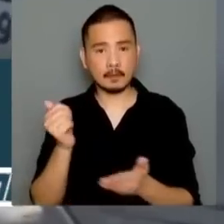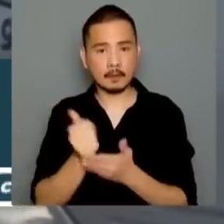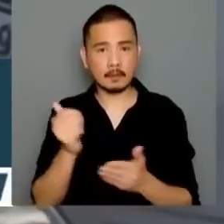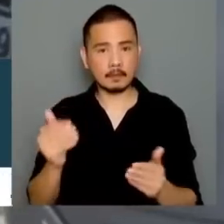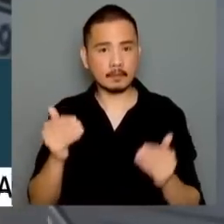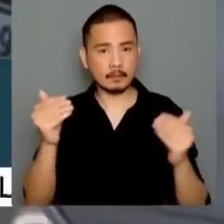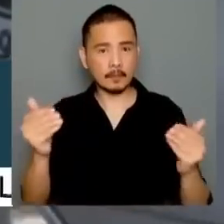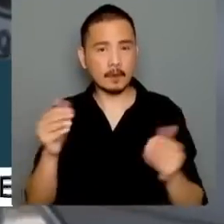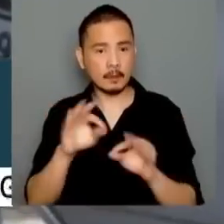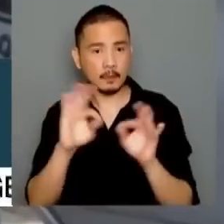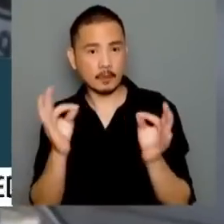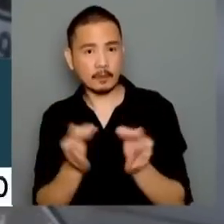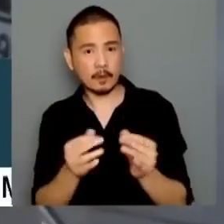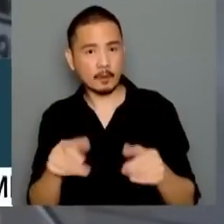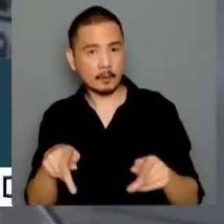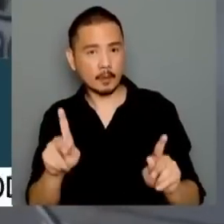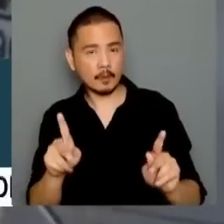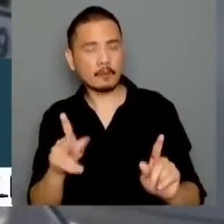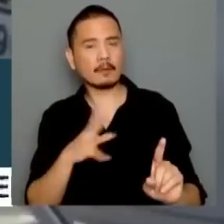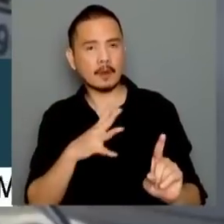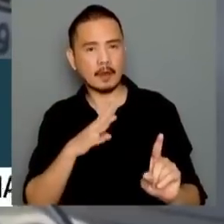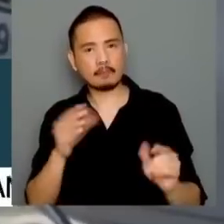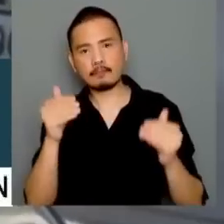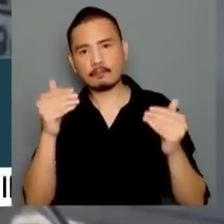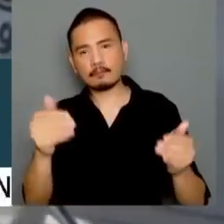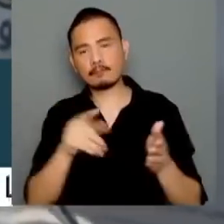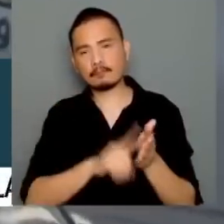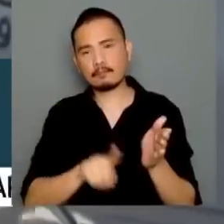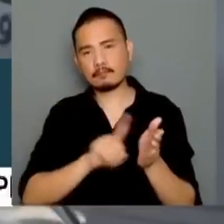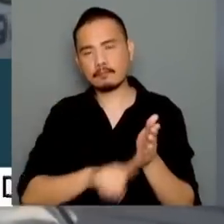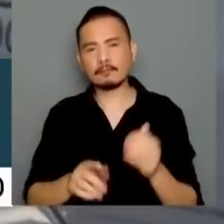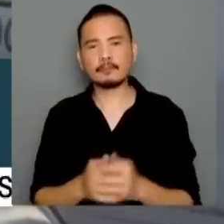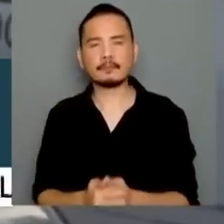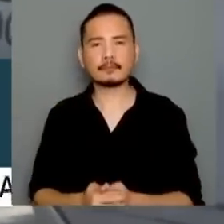that statement coming from DOJ Secretary Crispin Remulla.